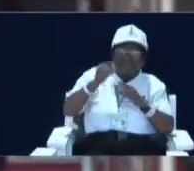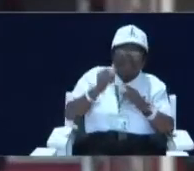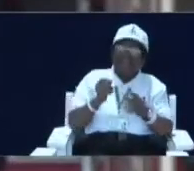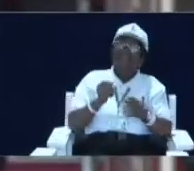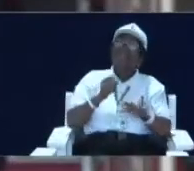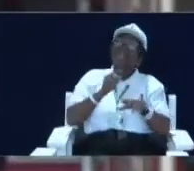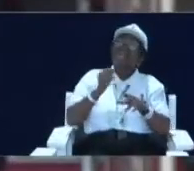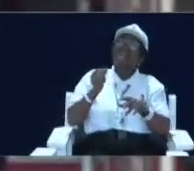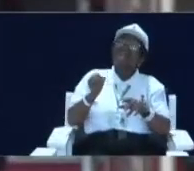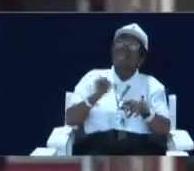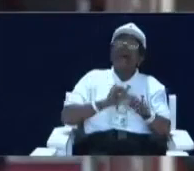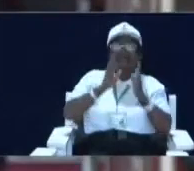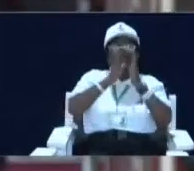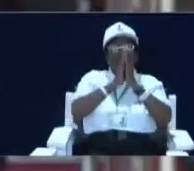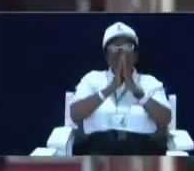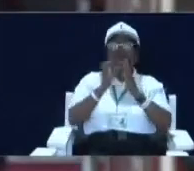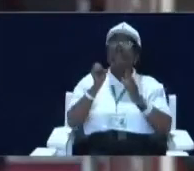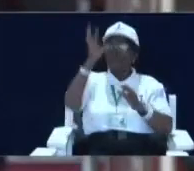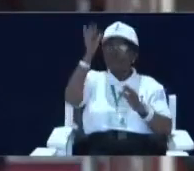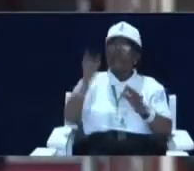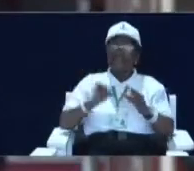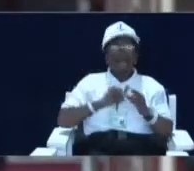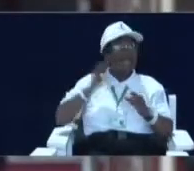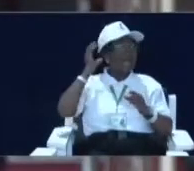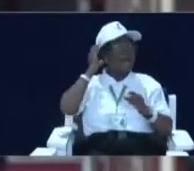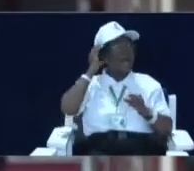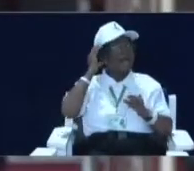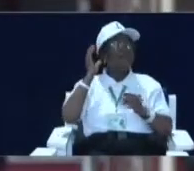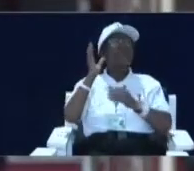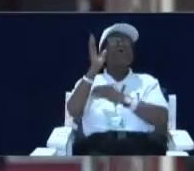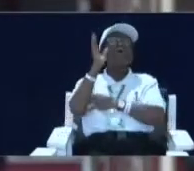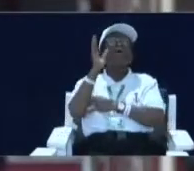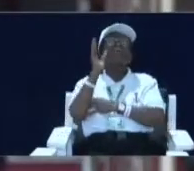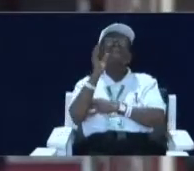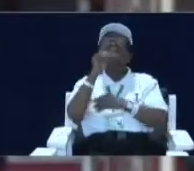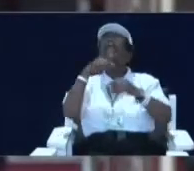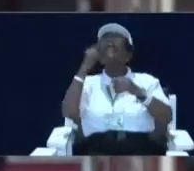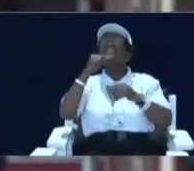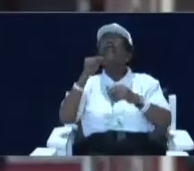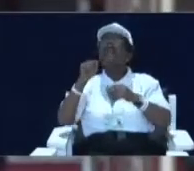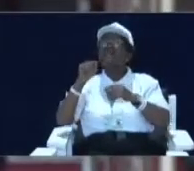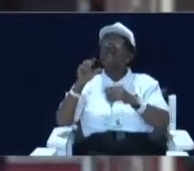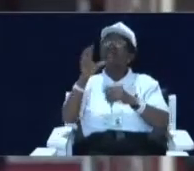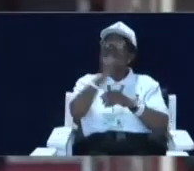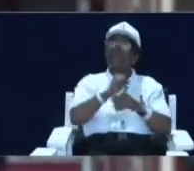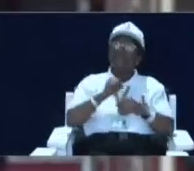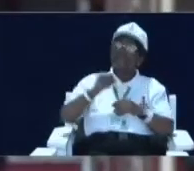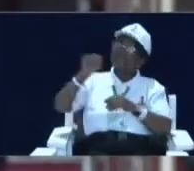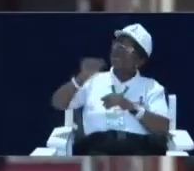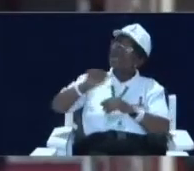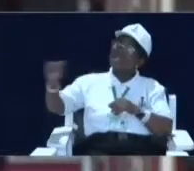And suddenly I heard God say, take a walk.